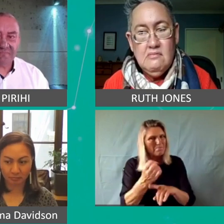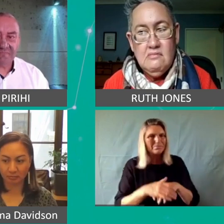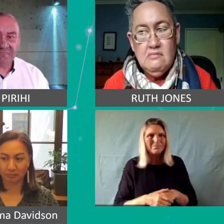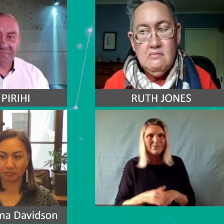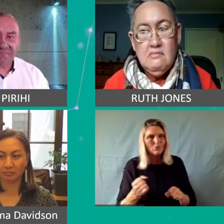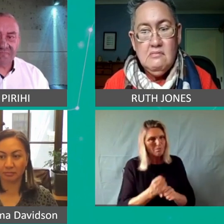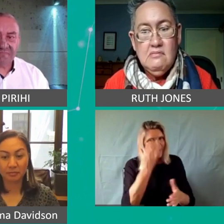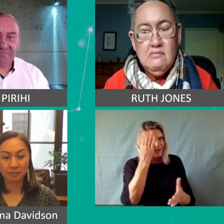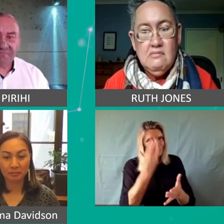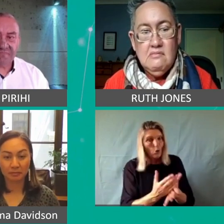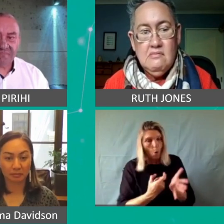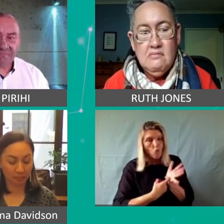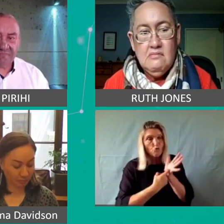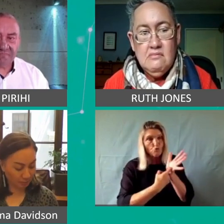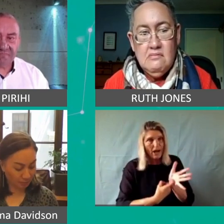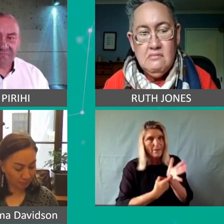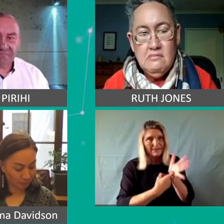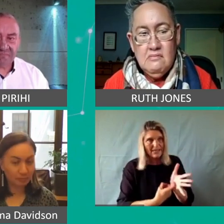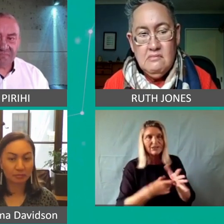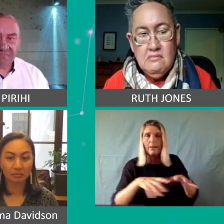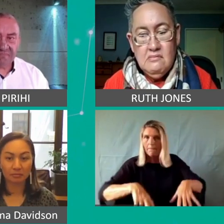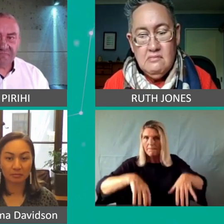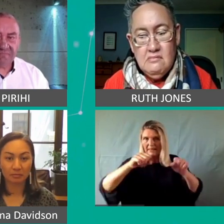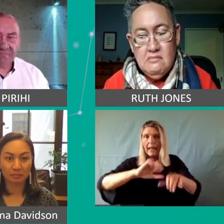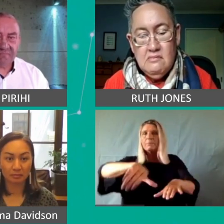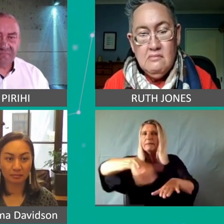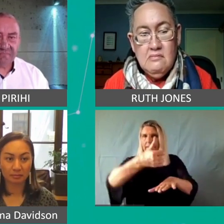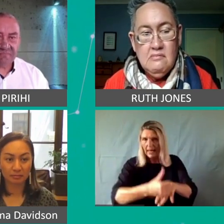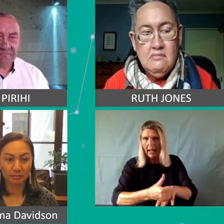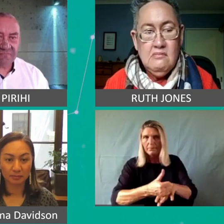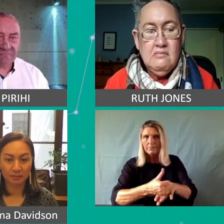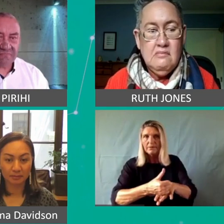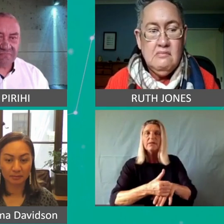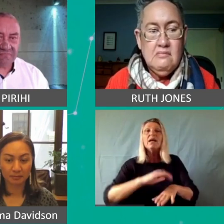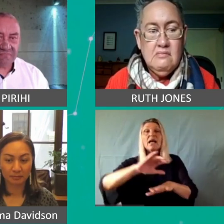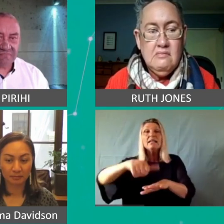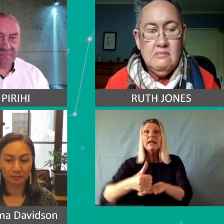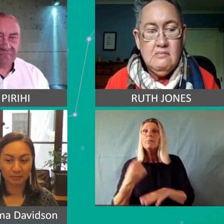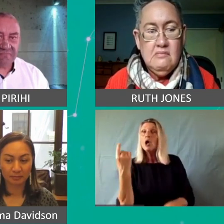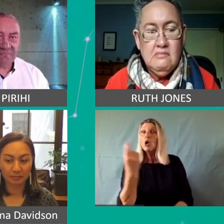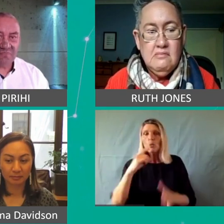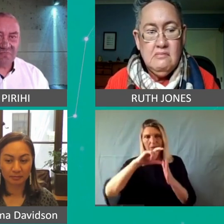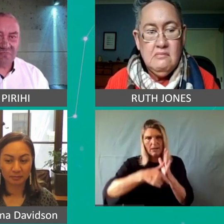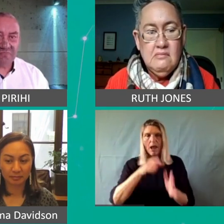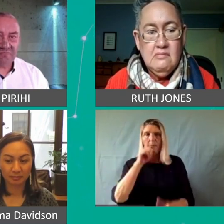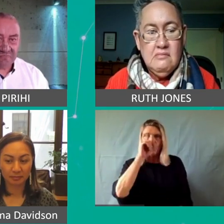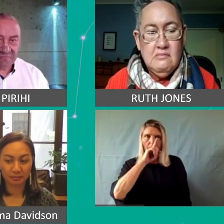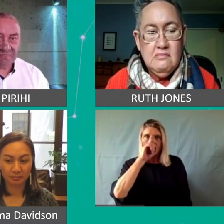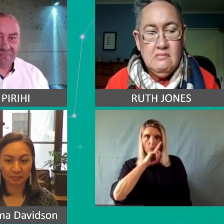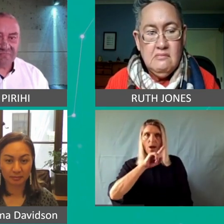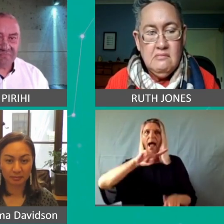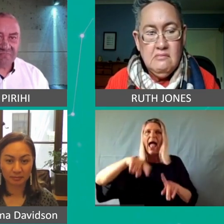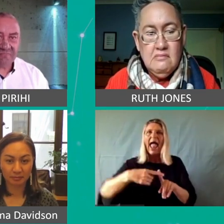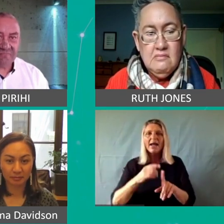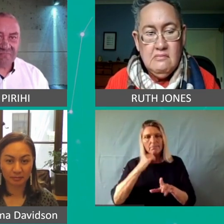the recommendations are picked up and implemented by disabled people and Tangata